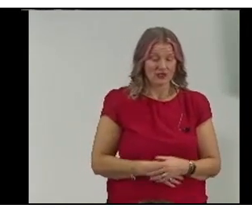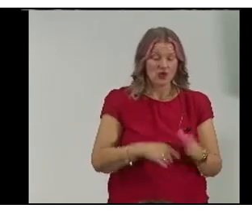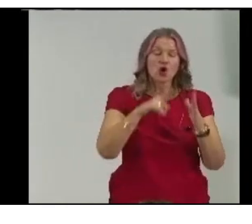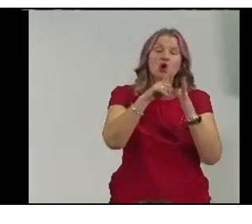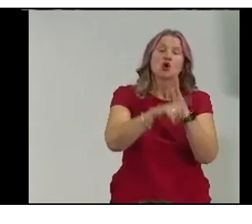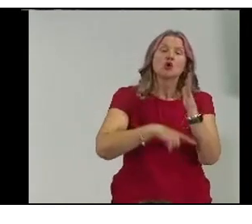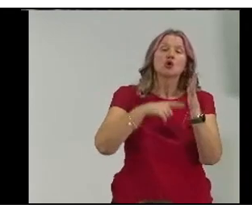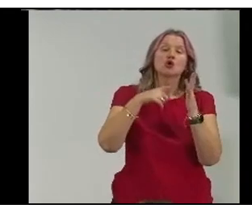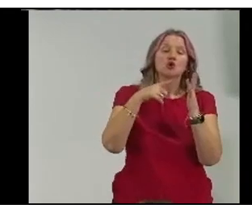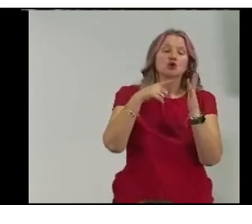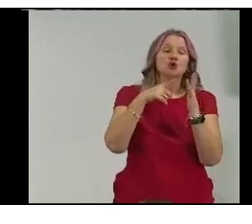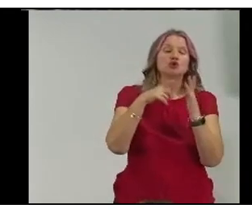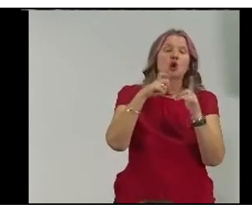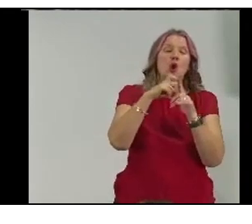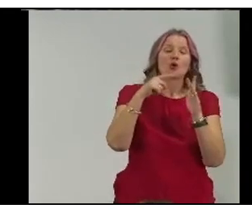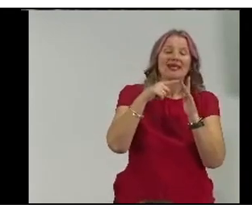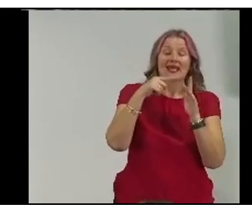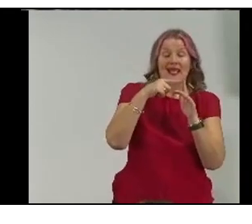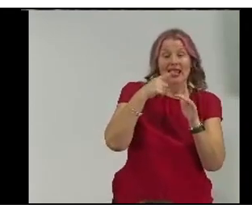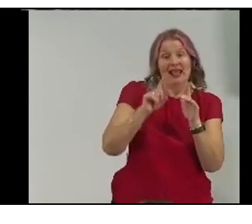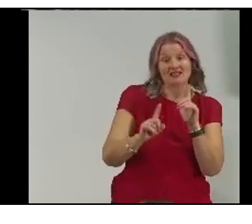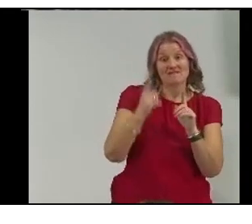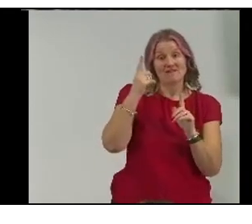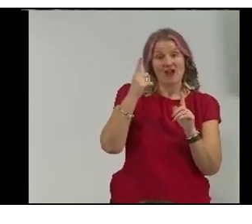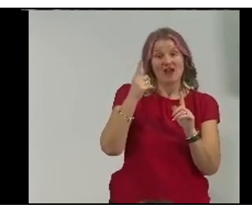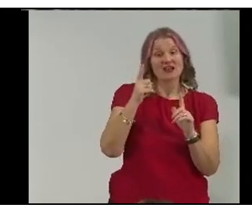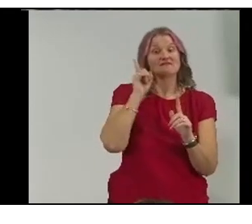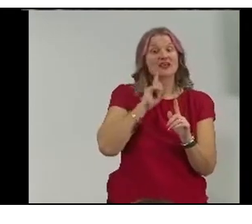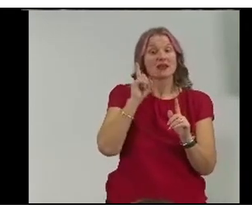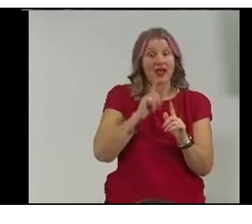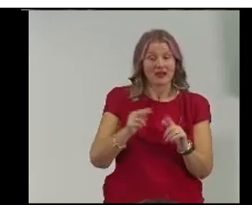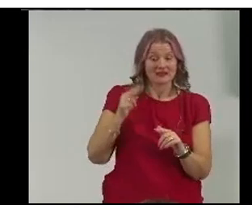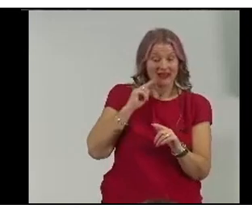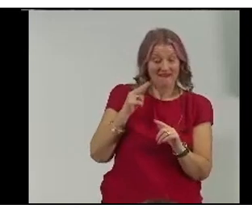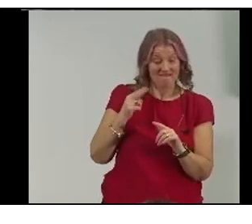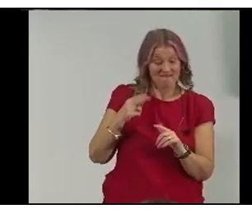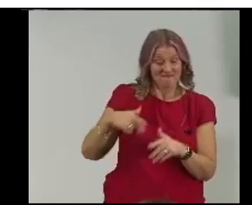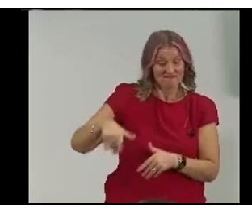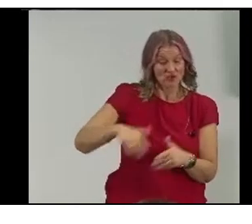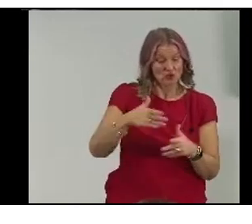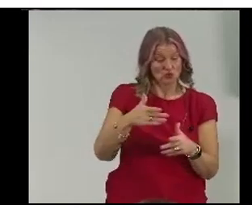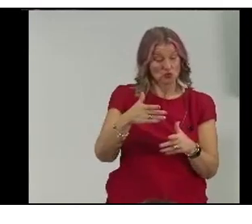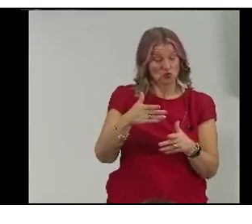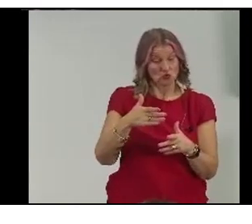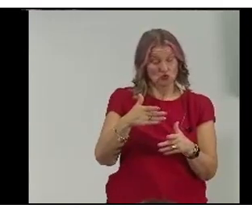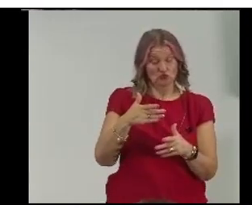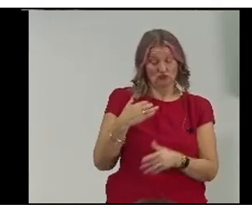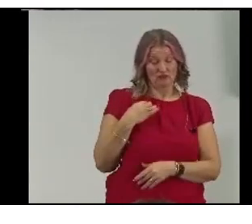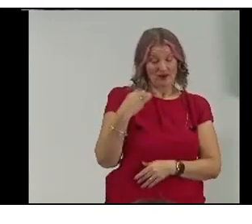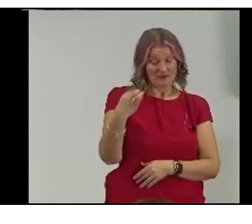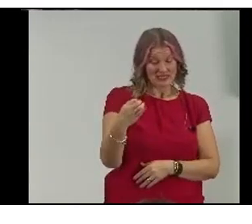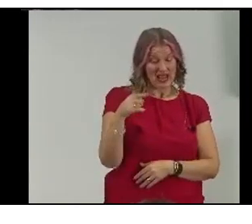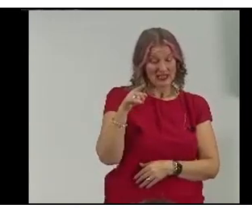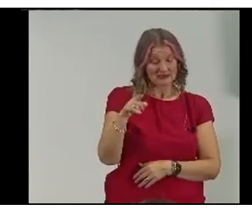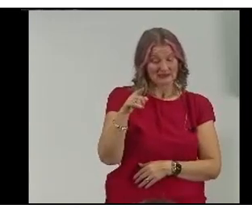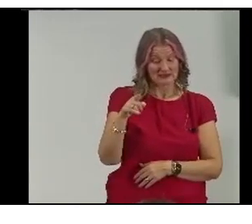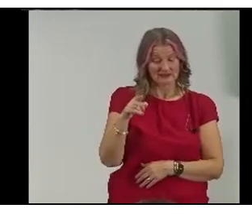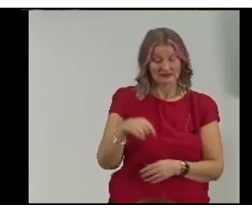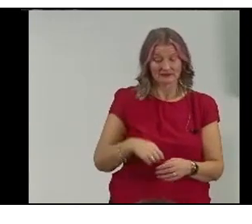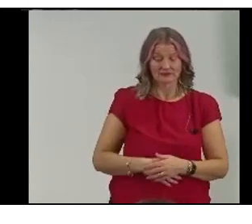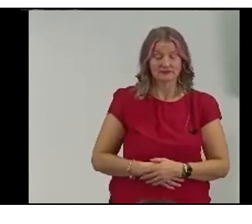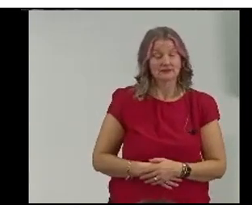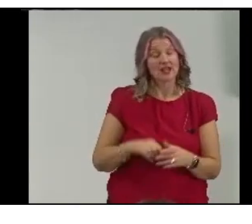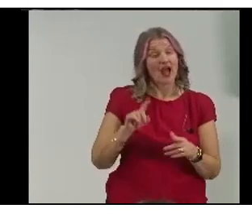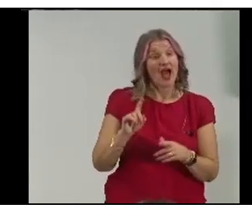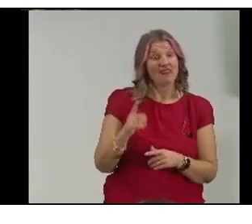deaf rugby player to represent England senior team, and is the world's first deaf female rugby player